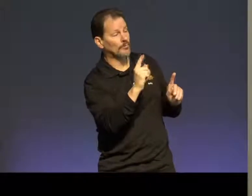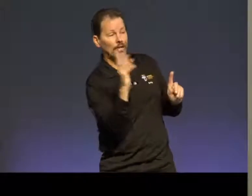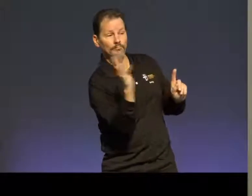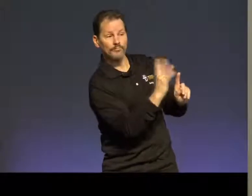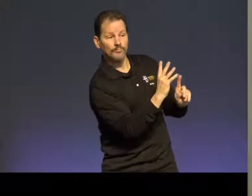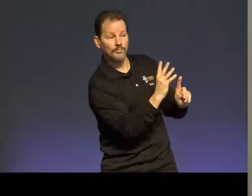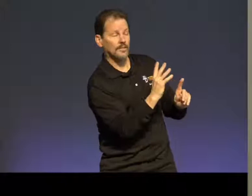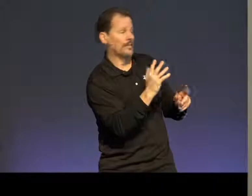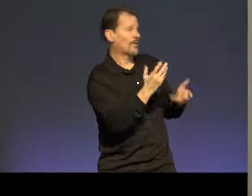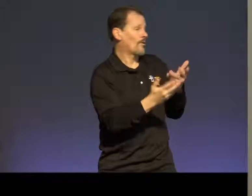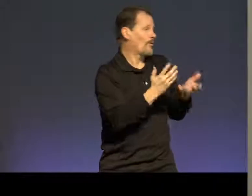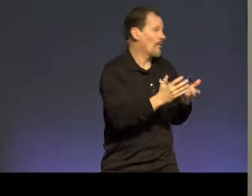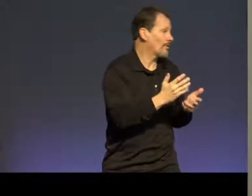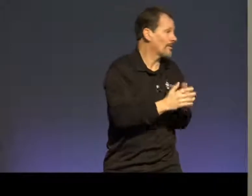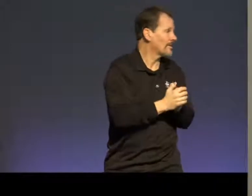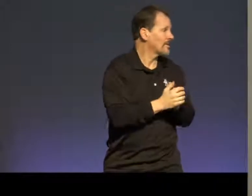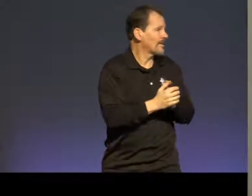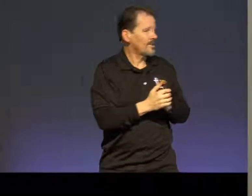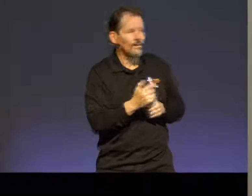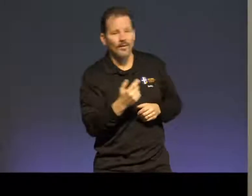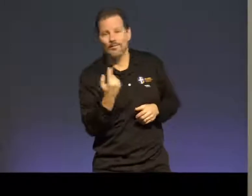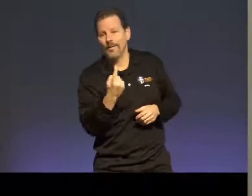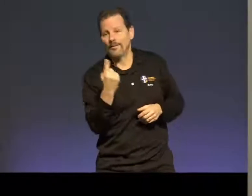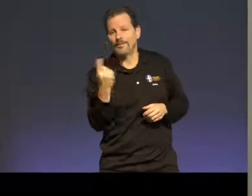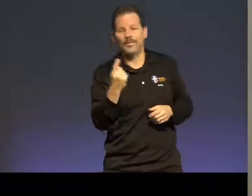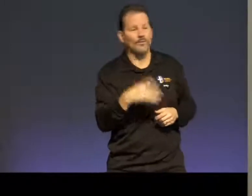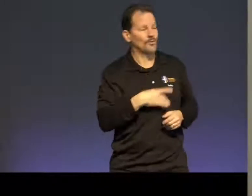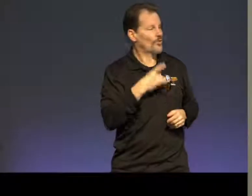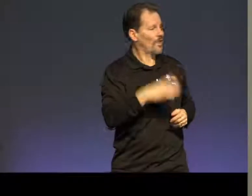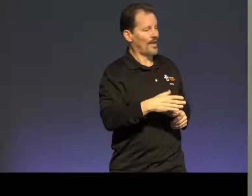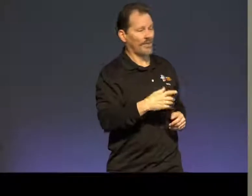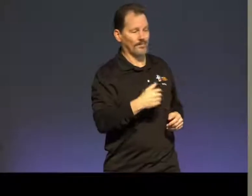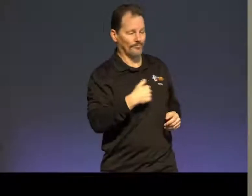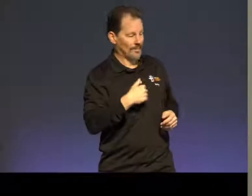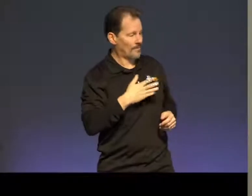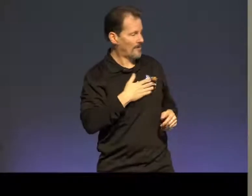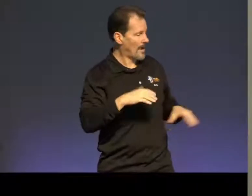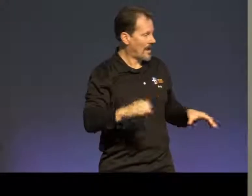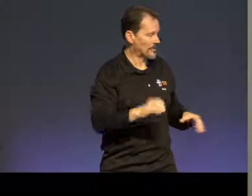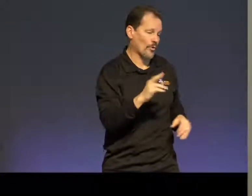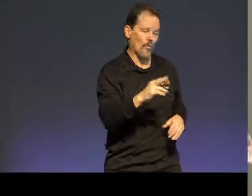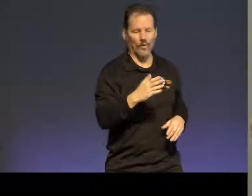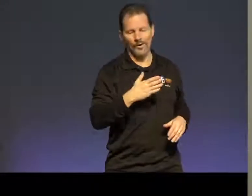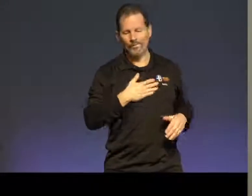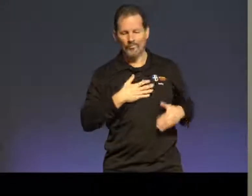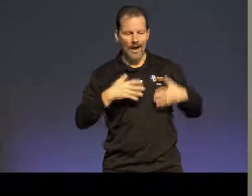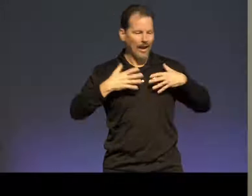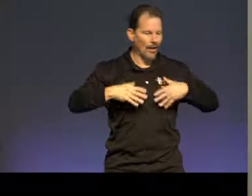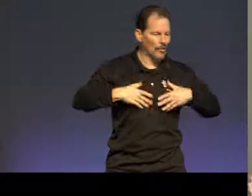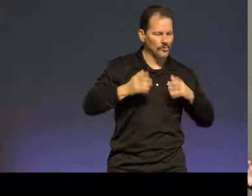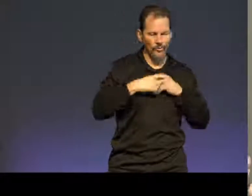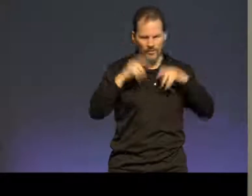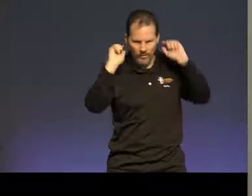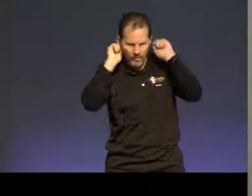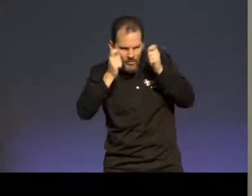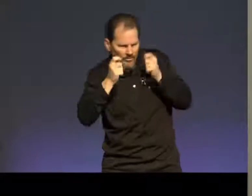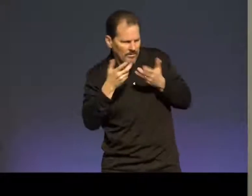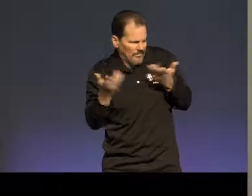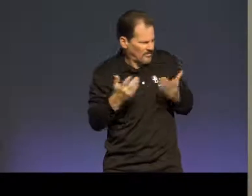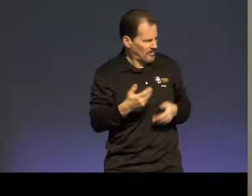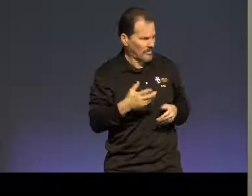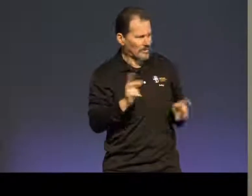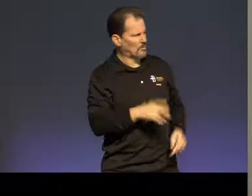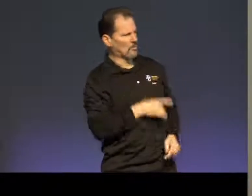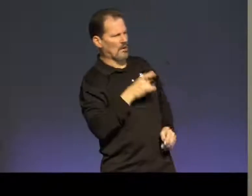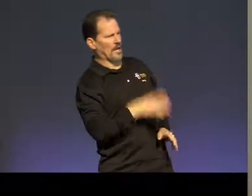the hoodie preacher for the last 4 weeks. You're so caught up in that, or you're caught up in the fact that you